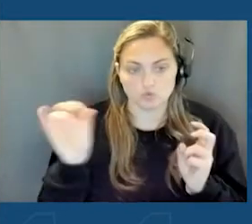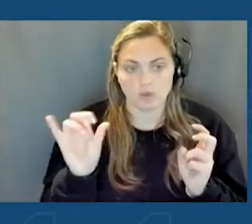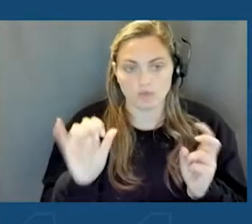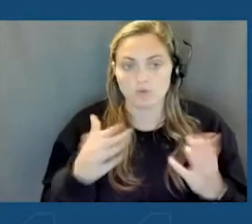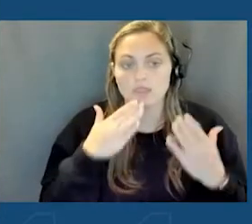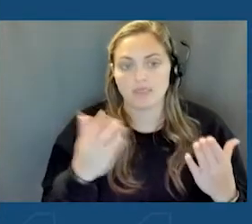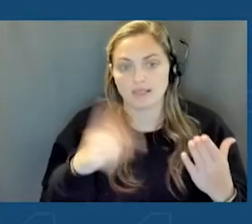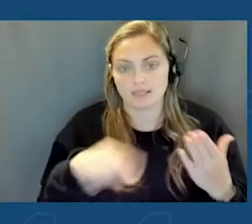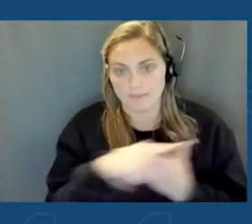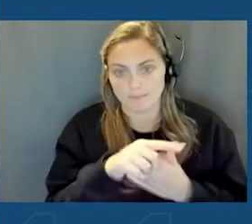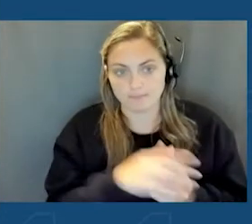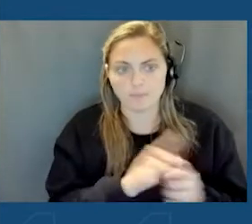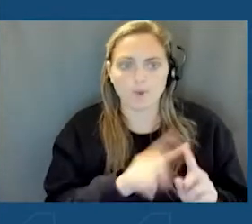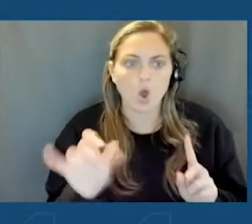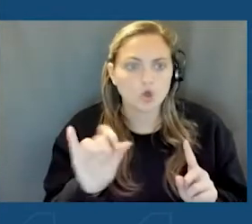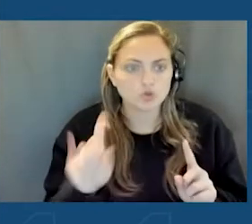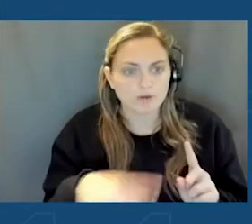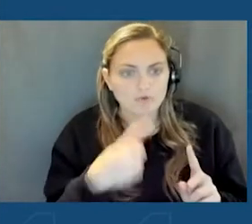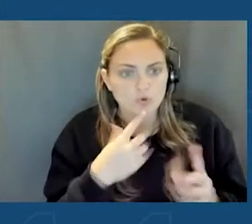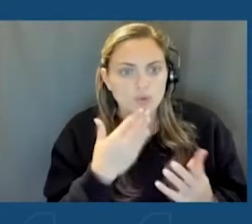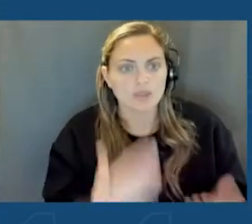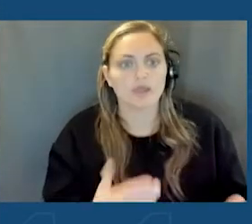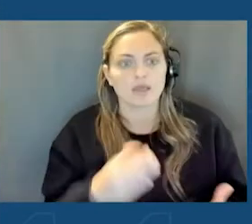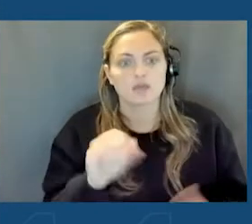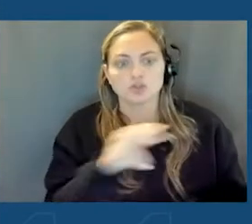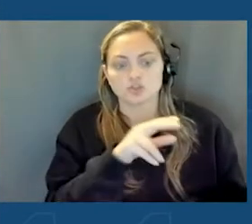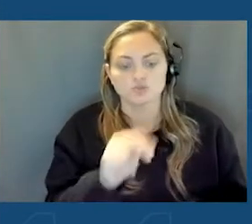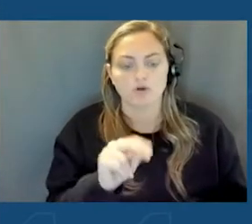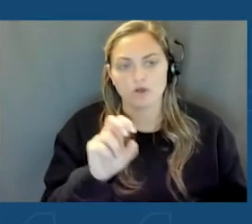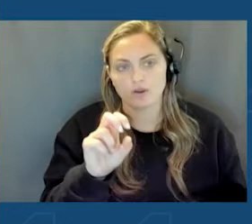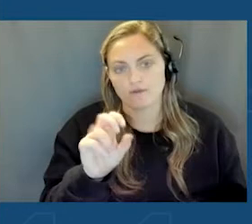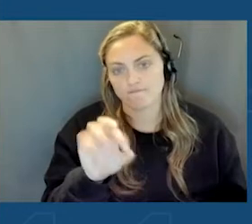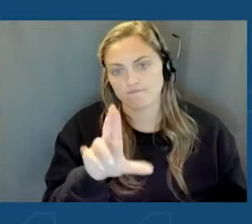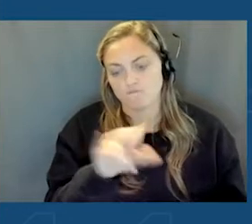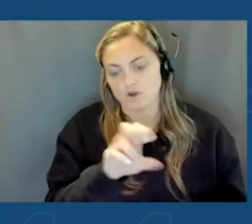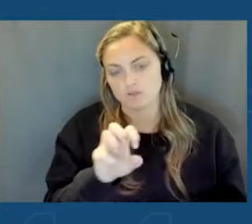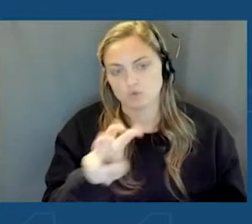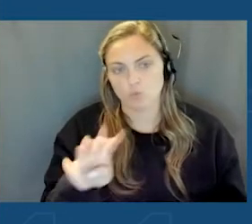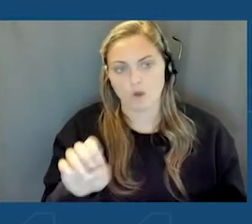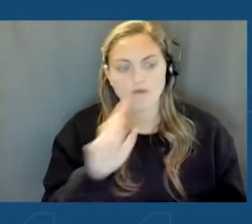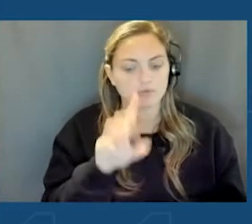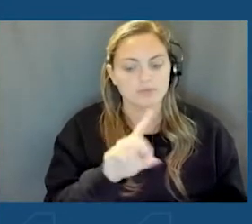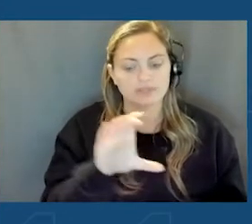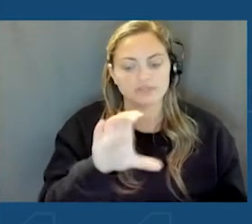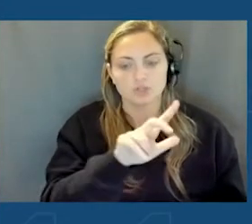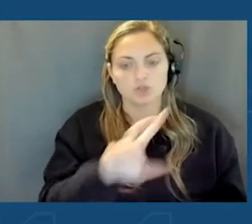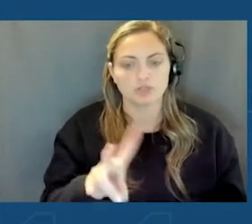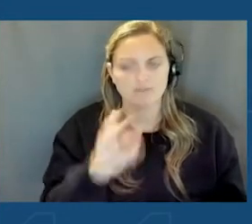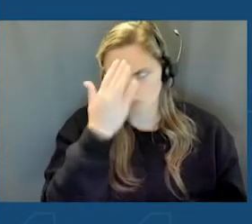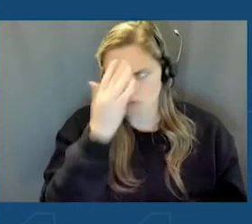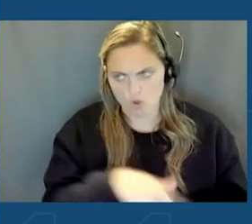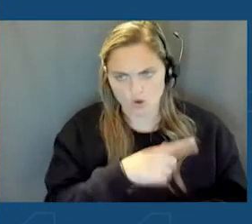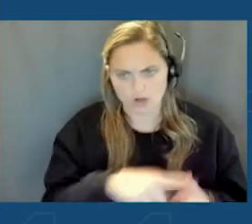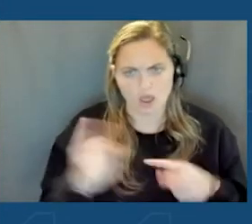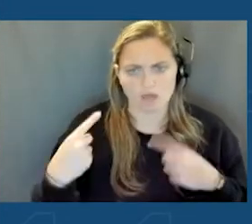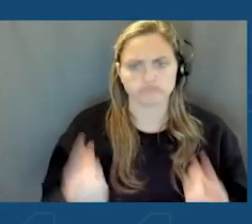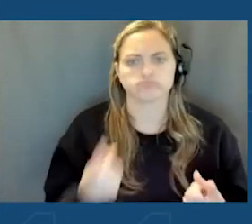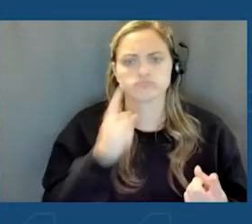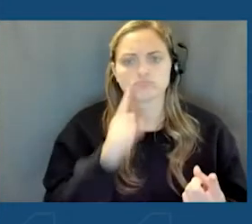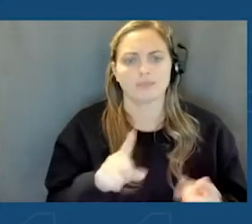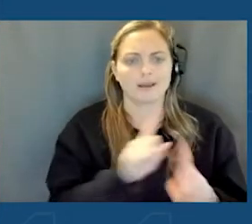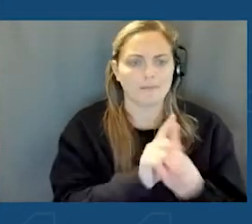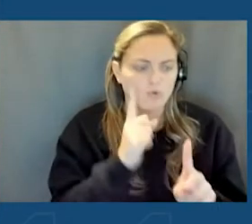them. But also got to thank Sean Francois, president of DC 37, who I've known for quite some time, who's always been a mentor to